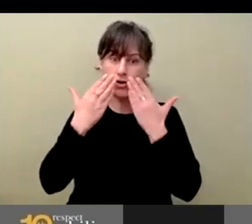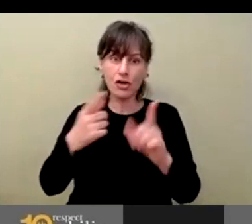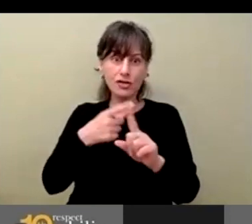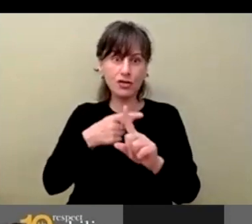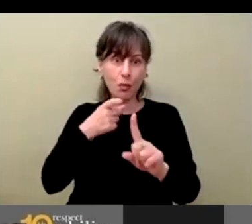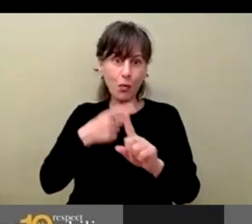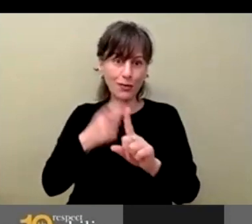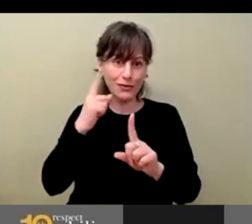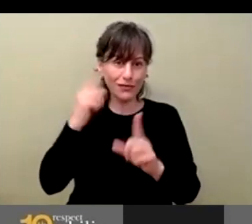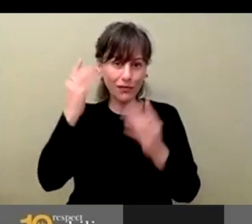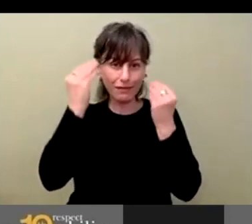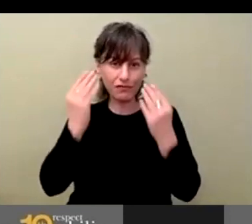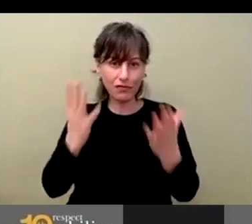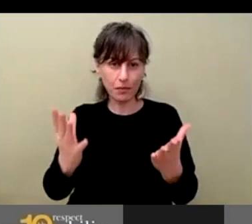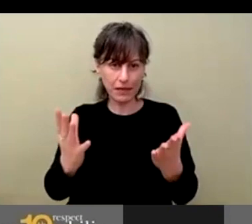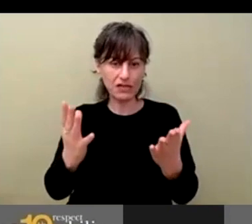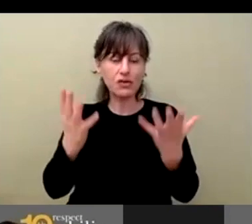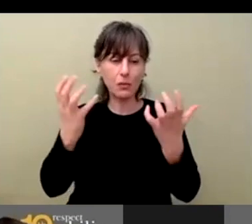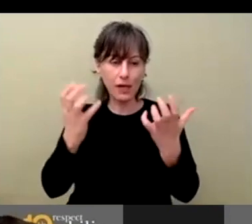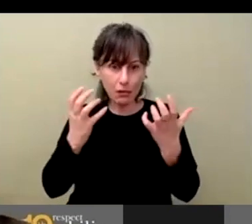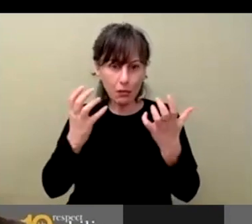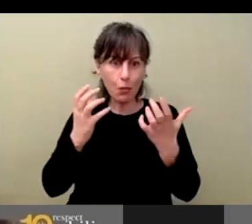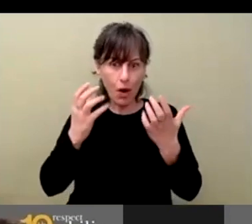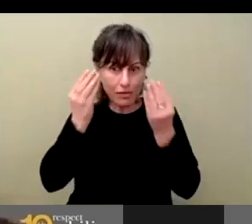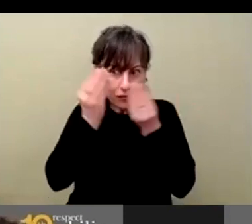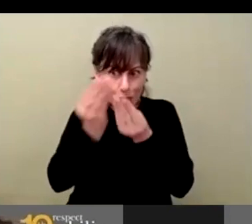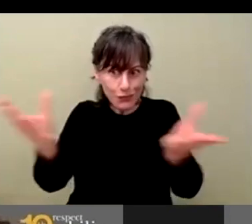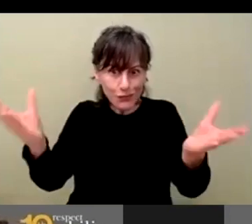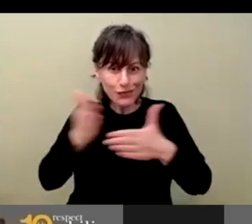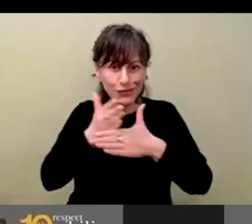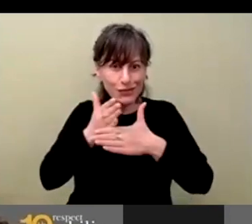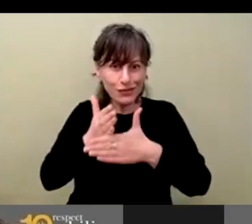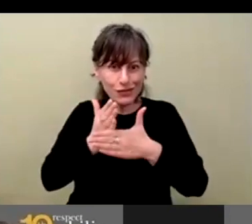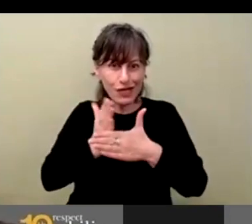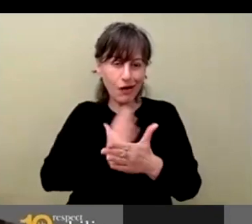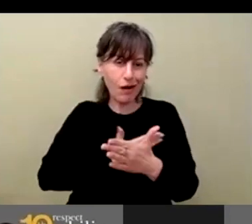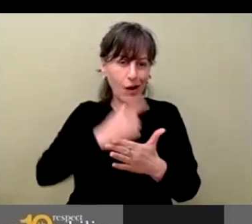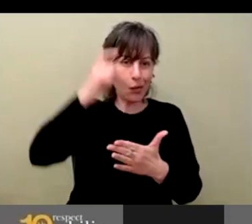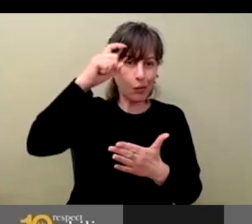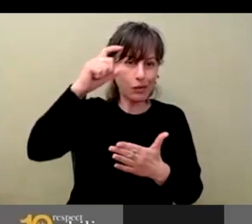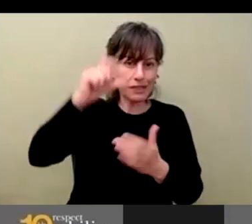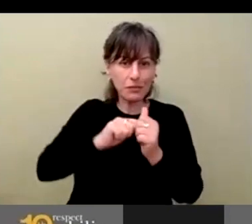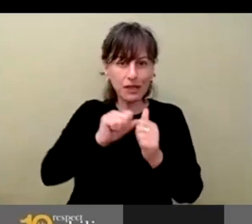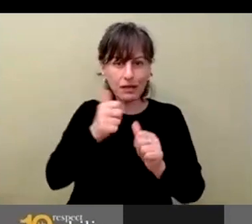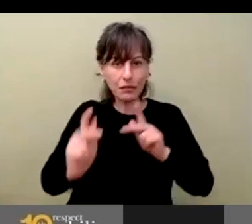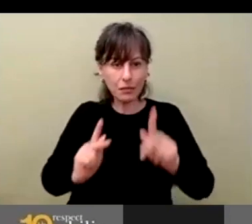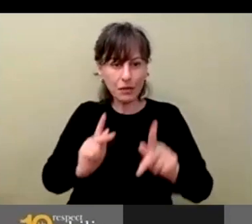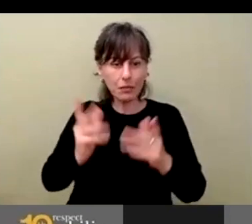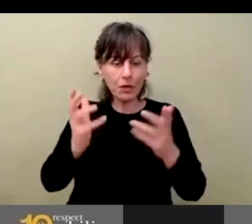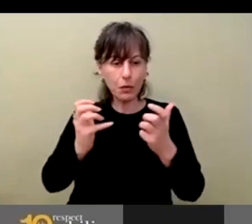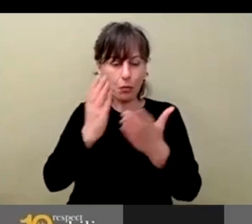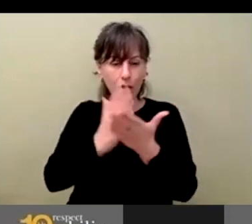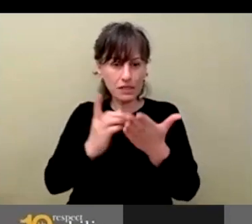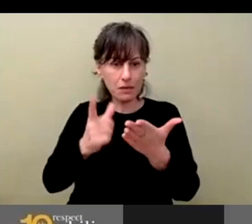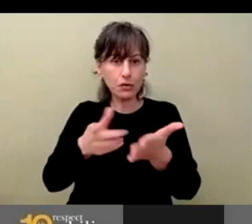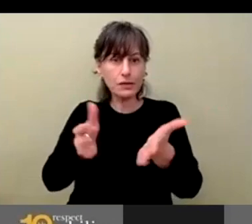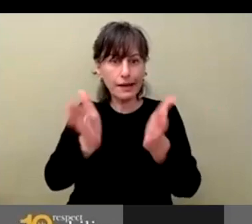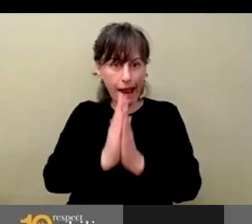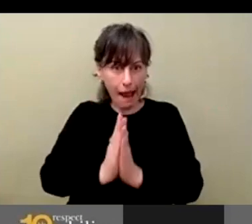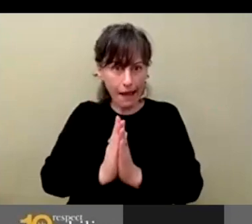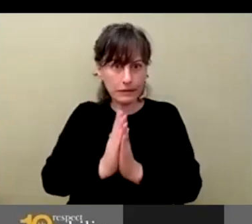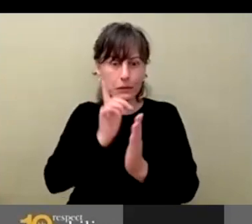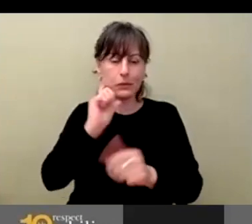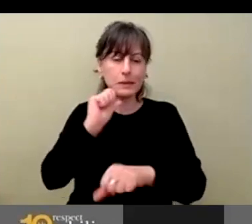and we really want to impart that knowledge and wisdom upon others. So we want someone who's going to ask, who's going to set